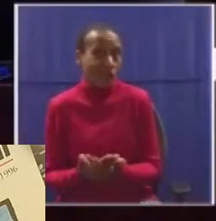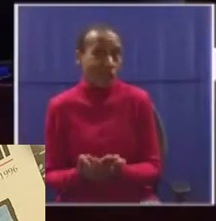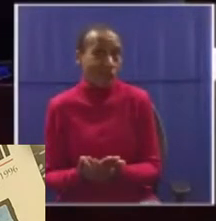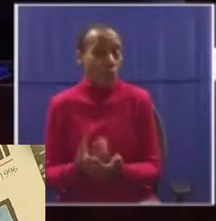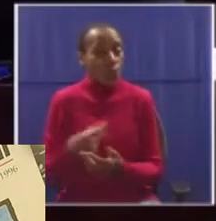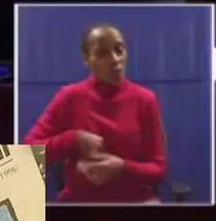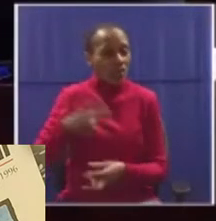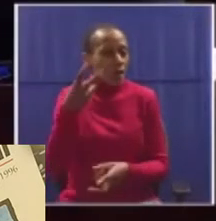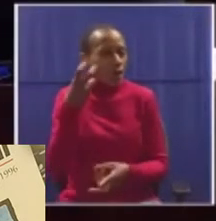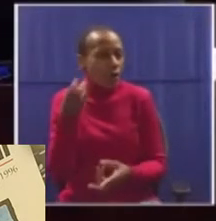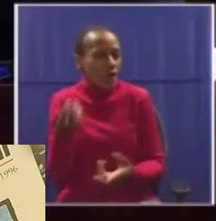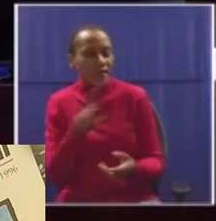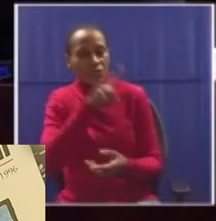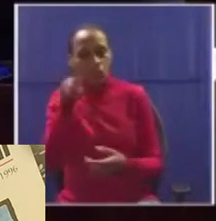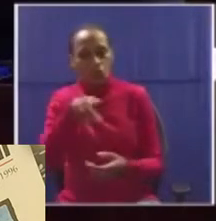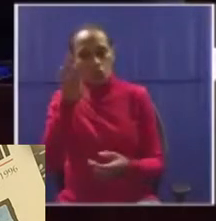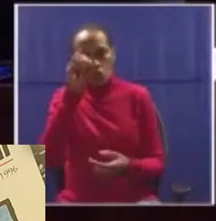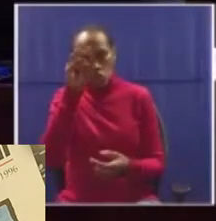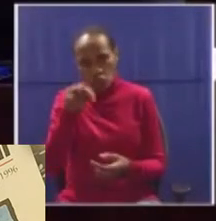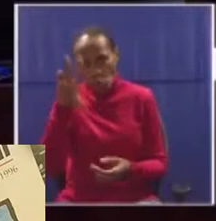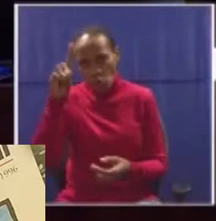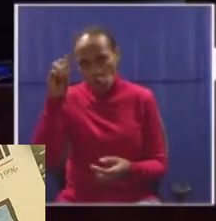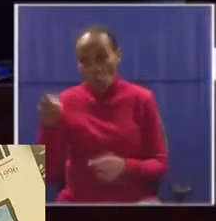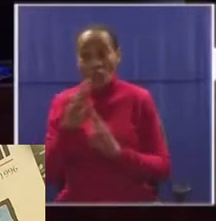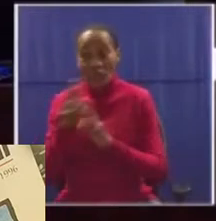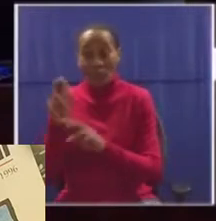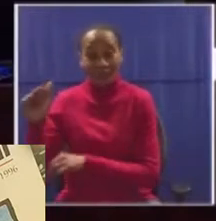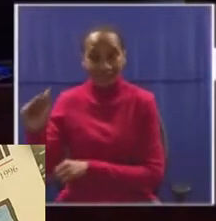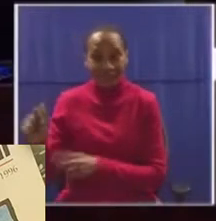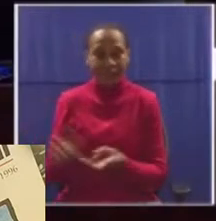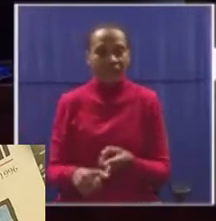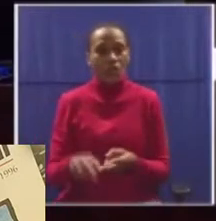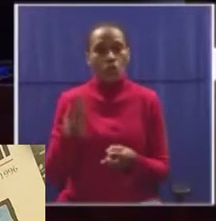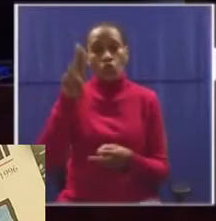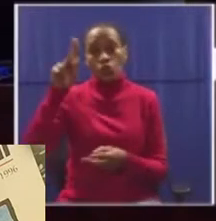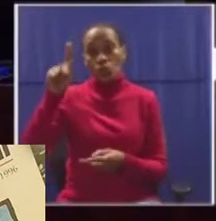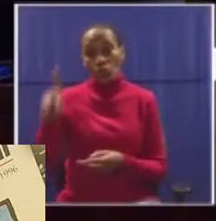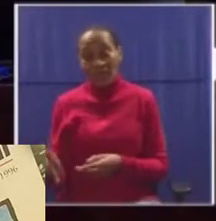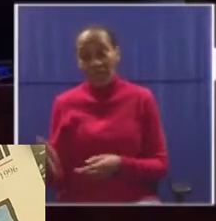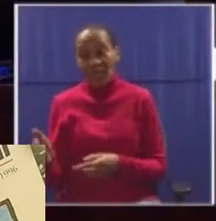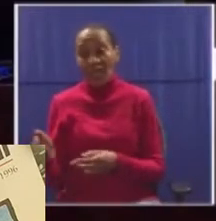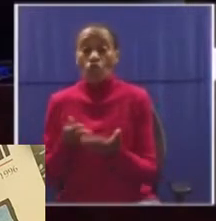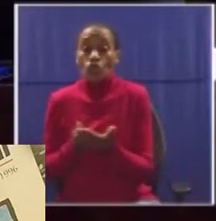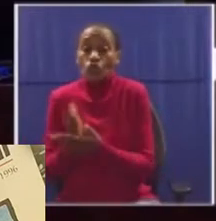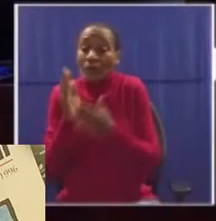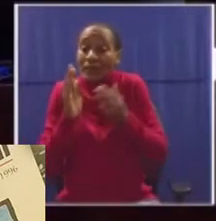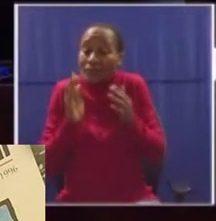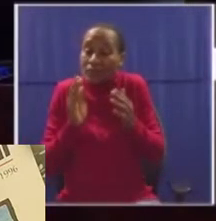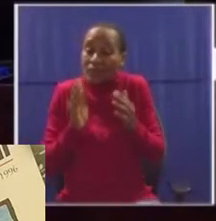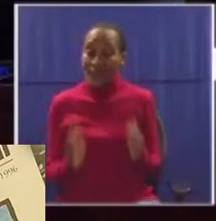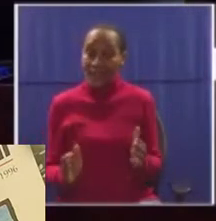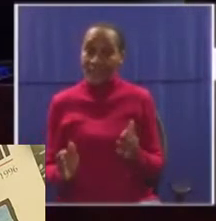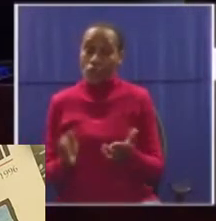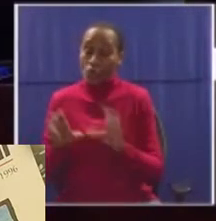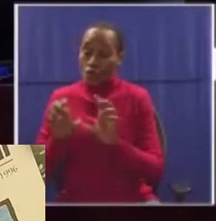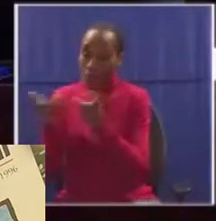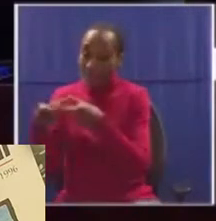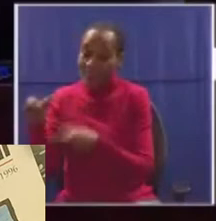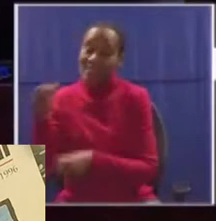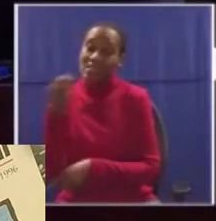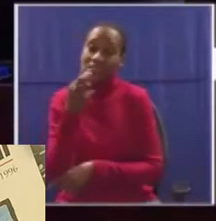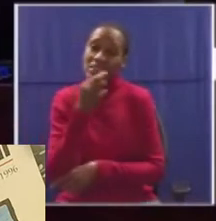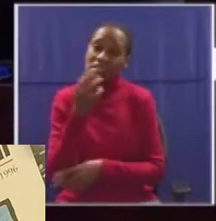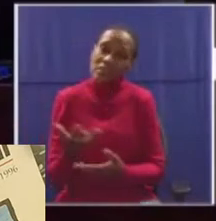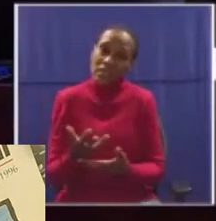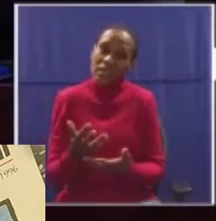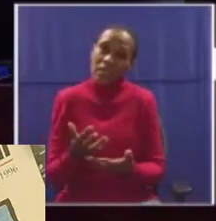reports including the Zonda report the United Nations human rights committee indicated that